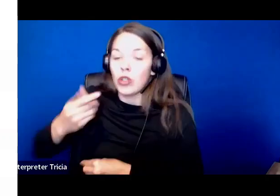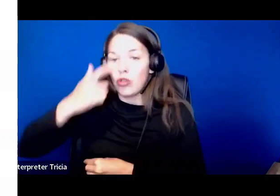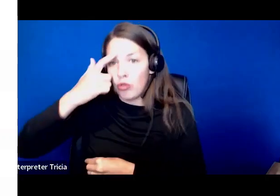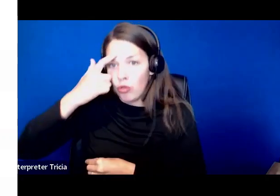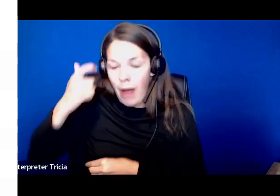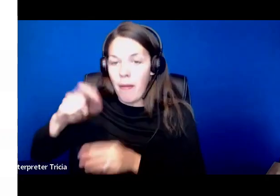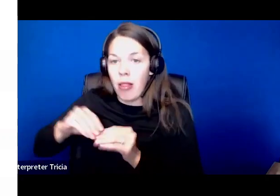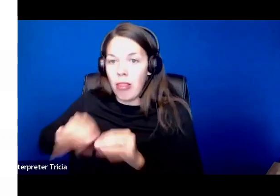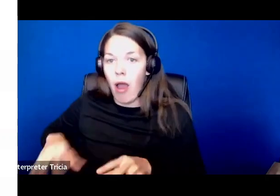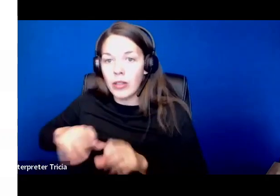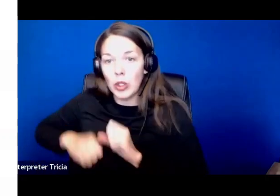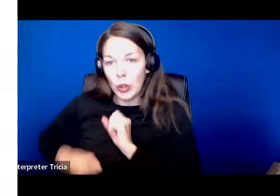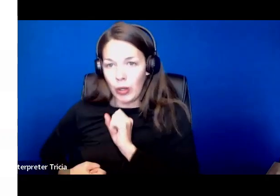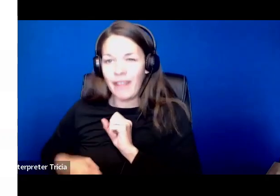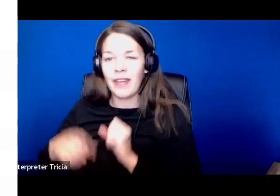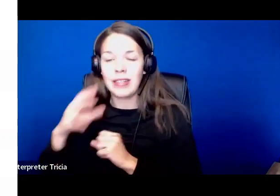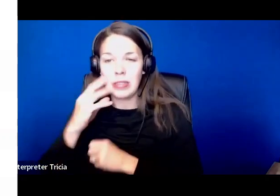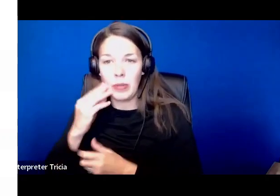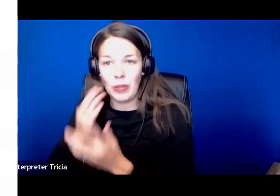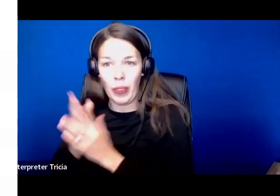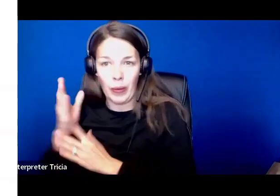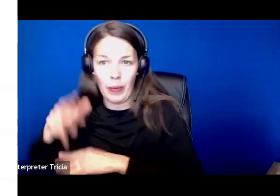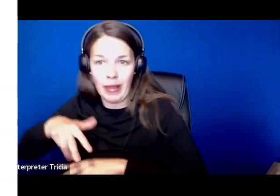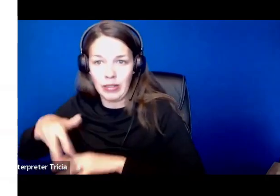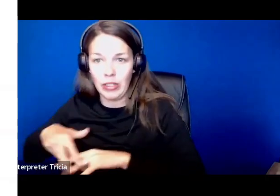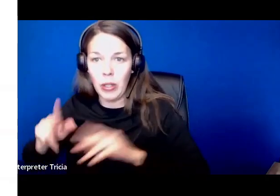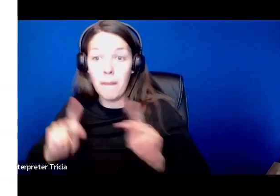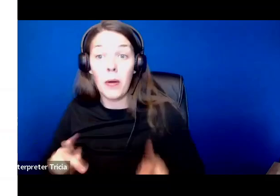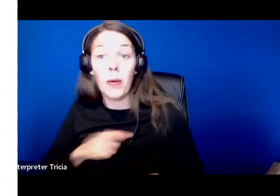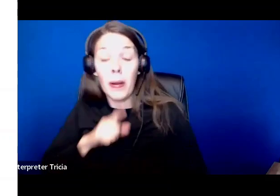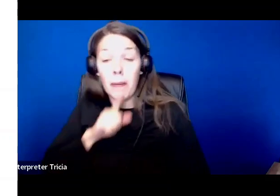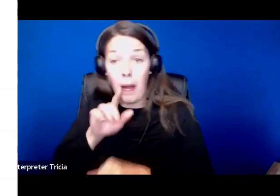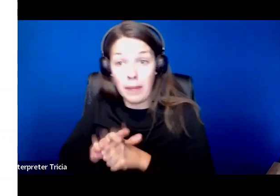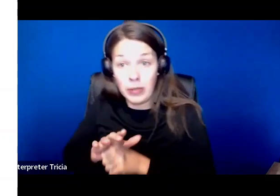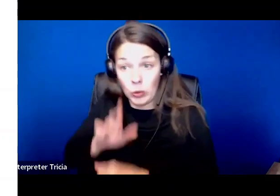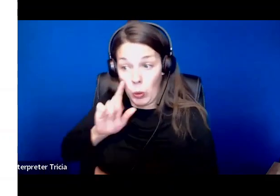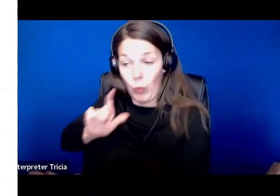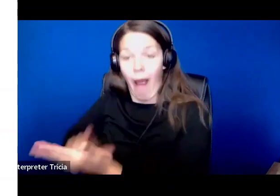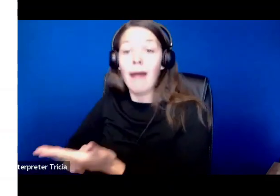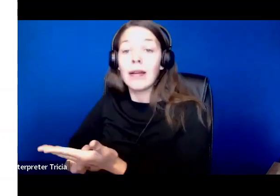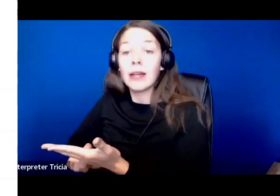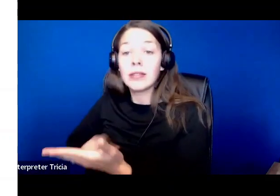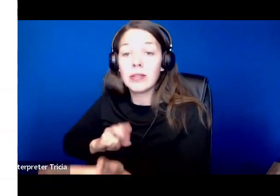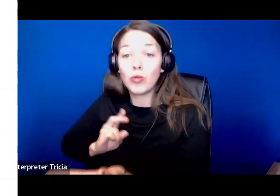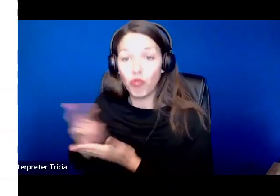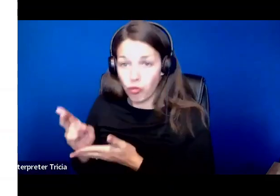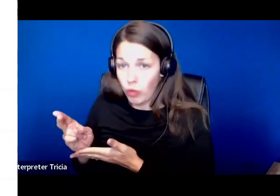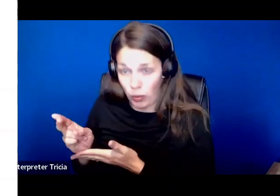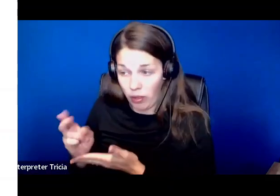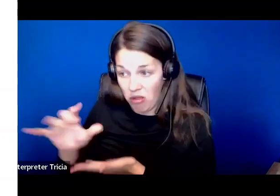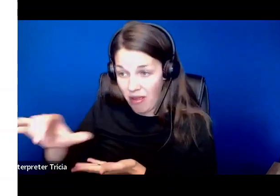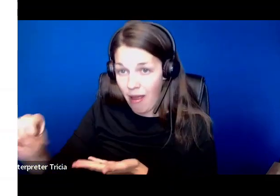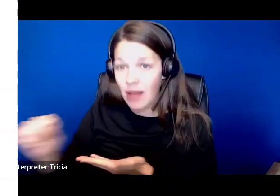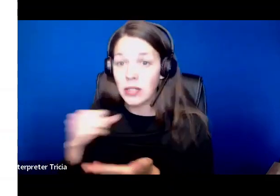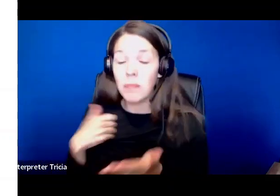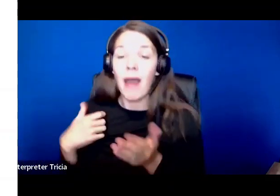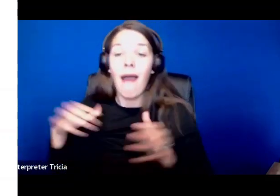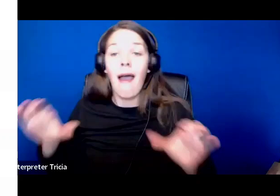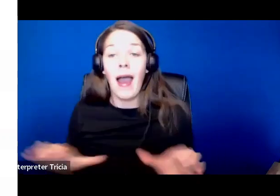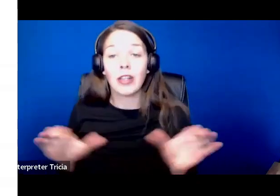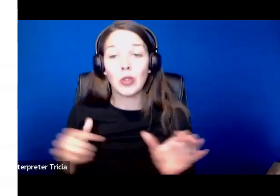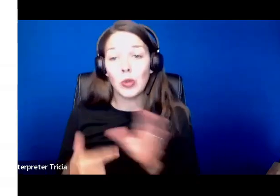Indigenous people. It is our promise not to only recognize these truths, but also to take action to show support of our Indigenous